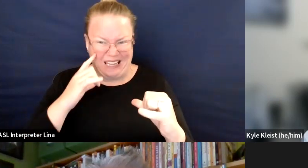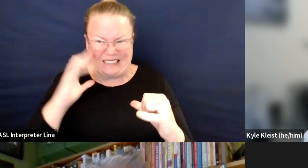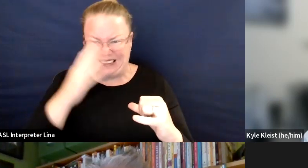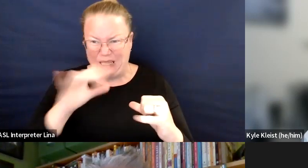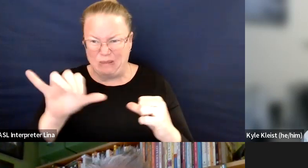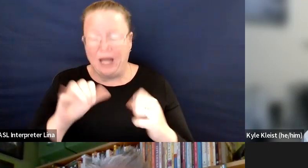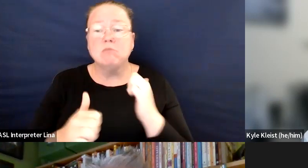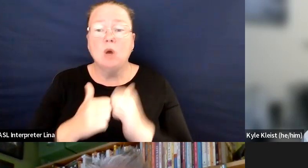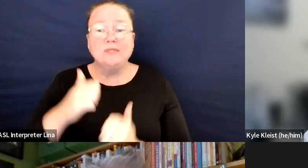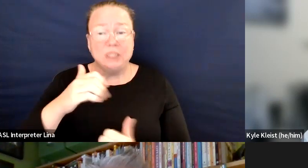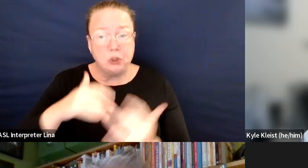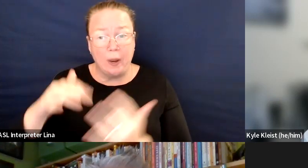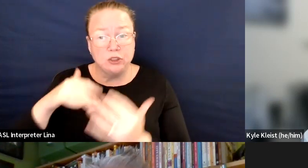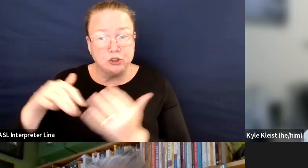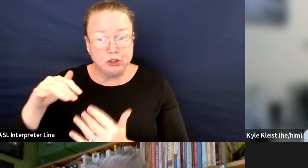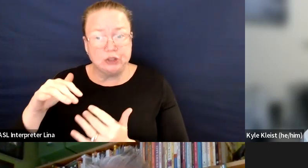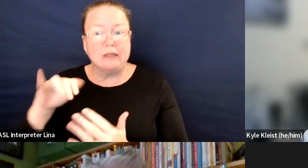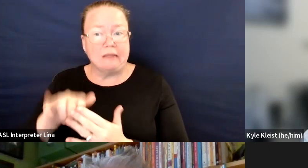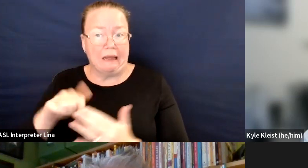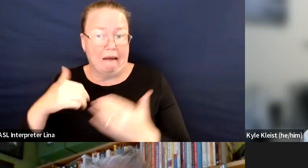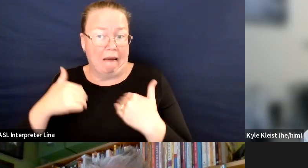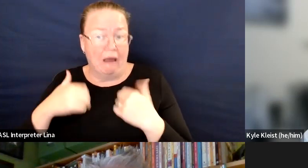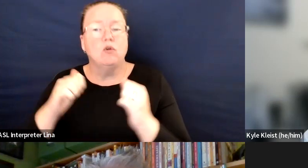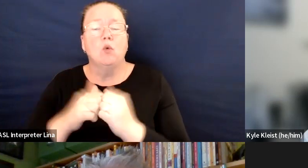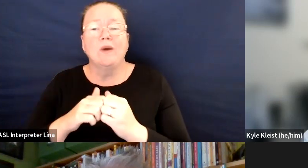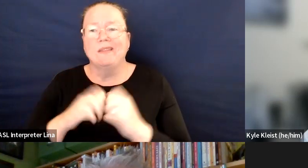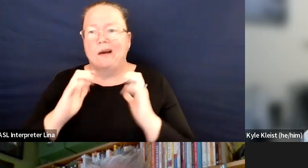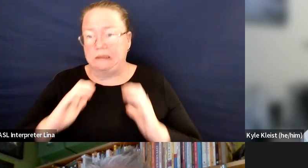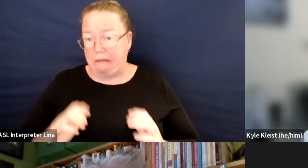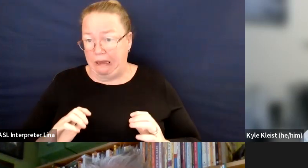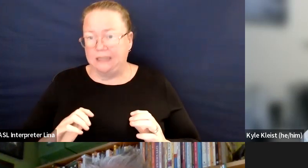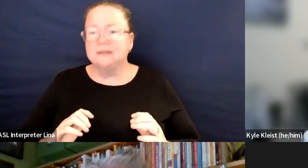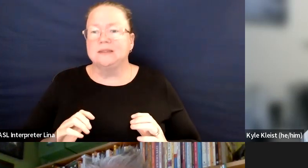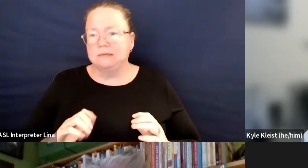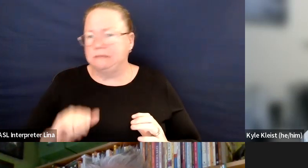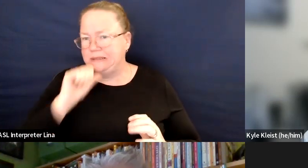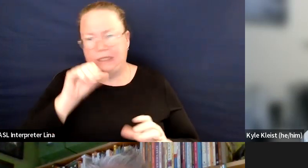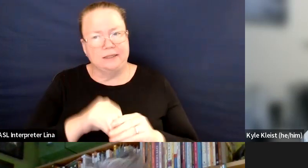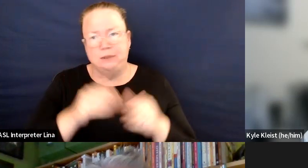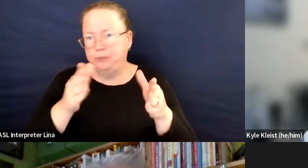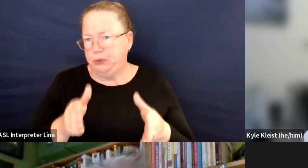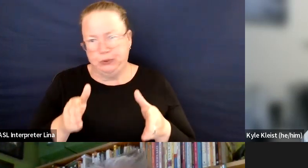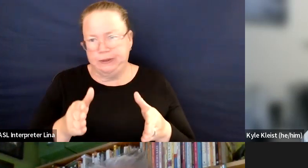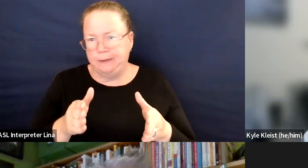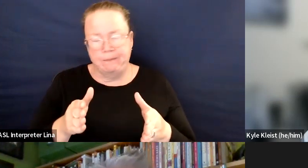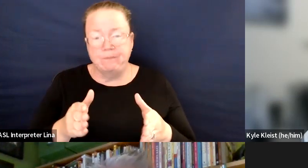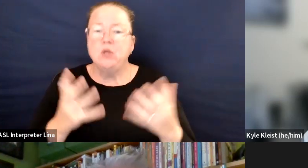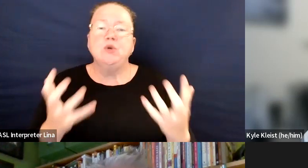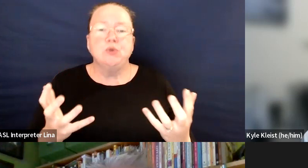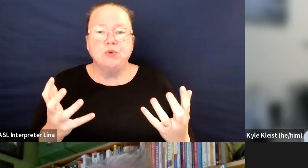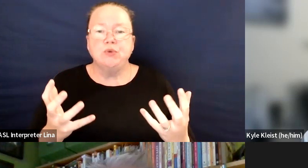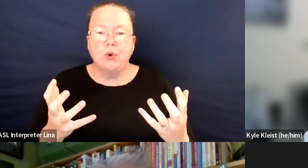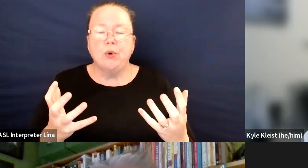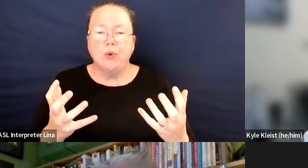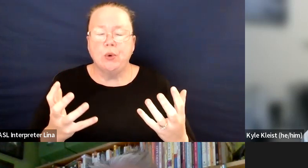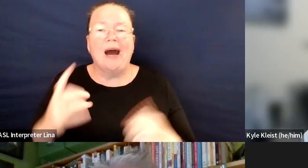the interactions that I have with just clients are not in person. So I think